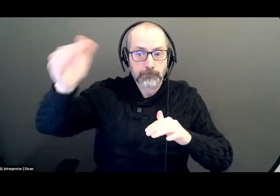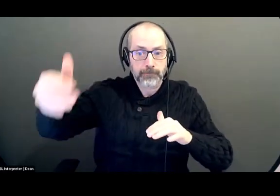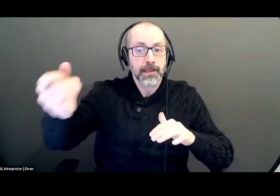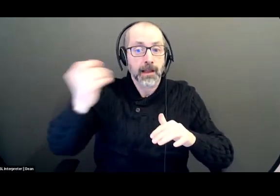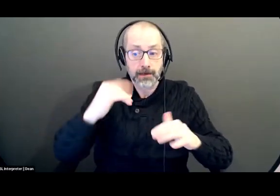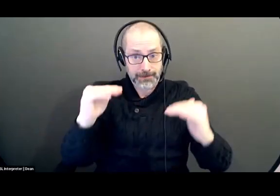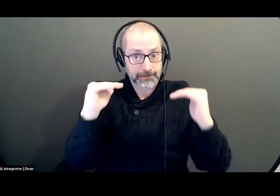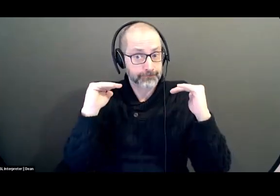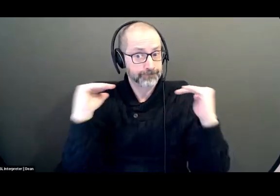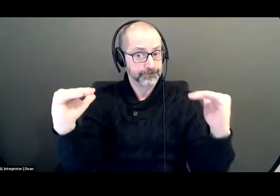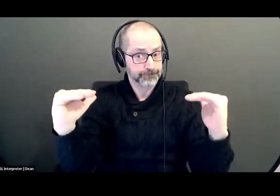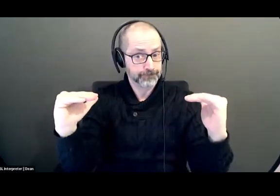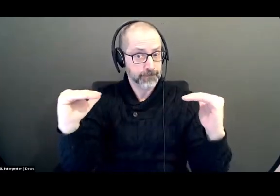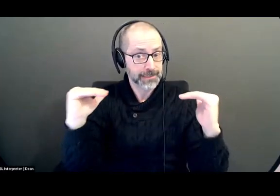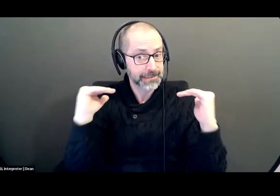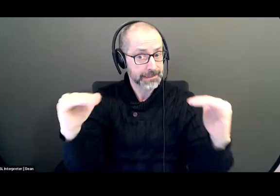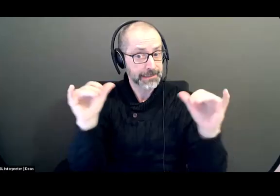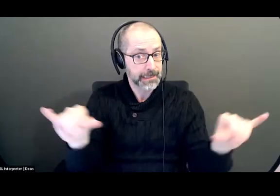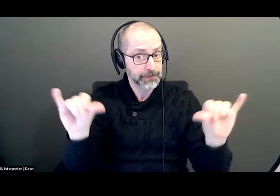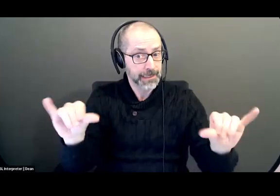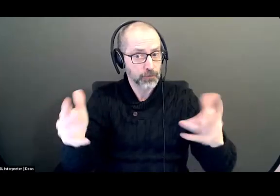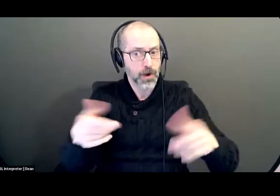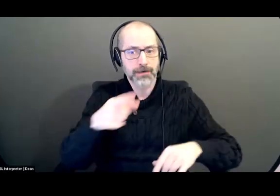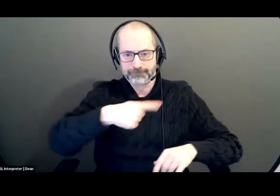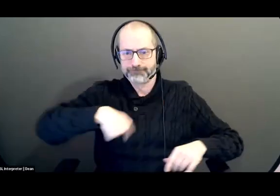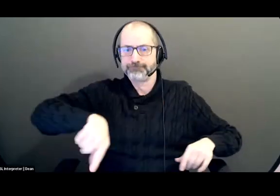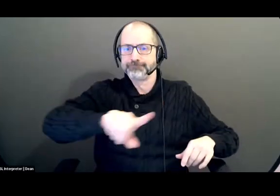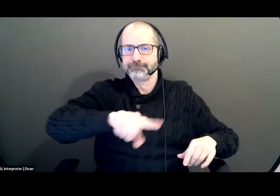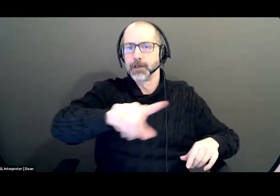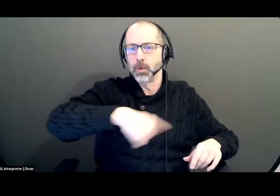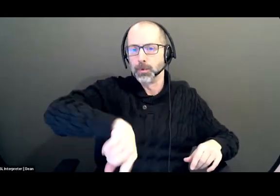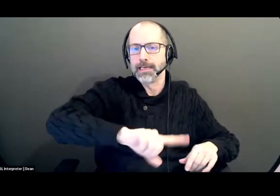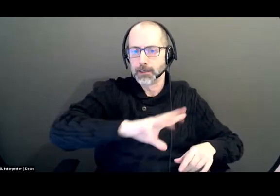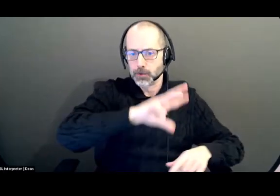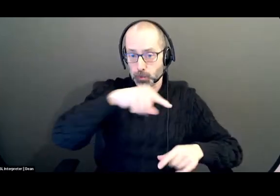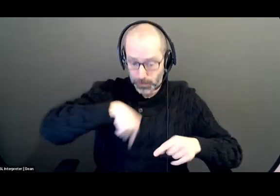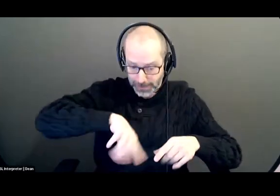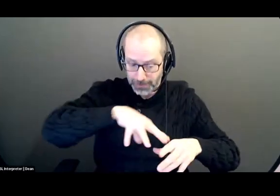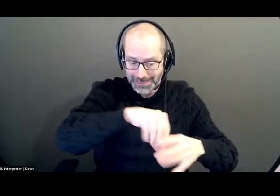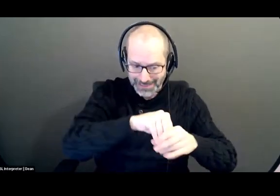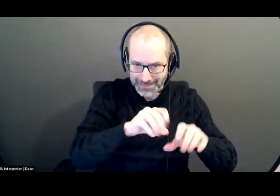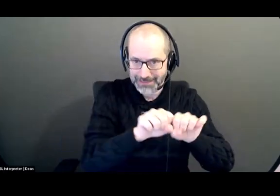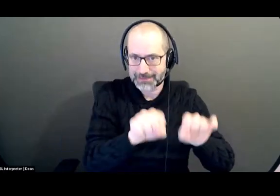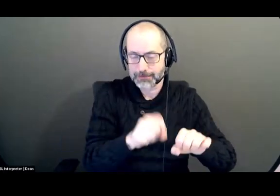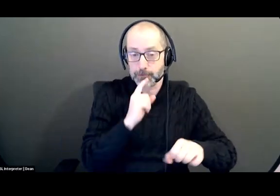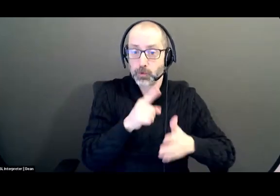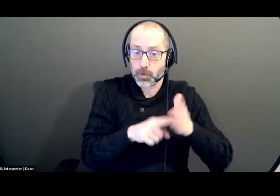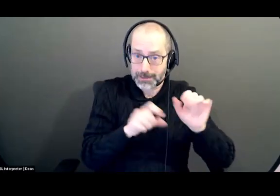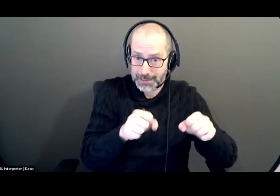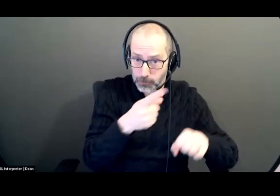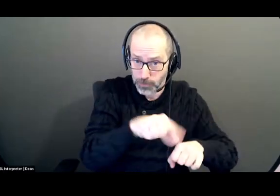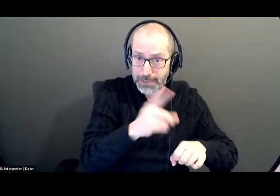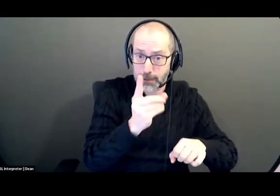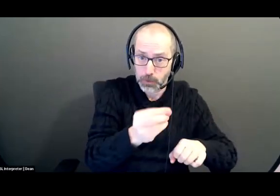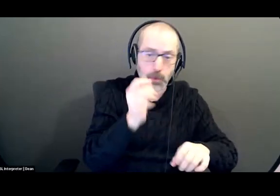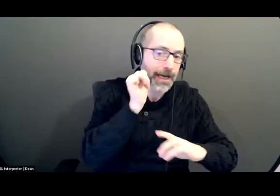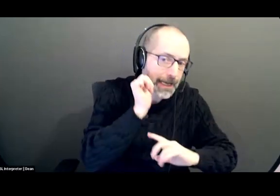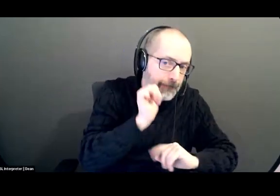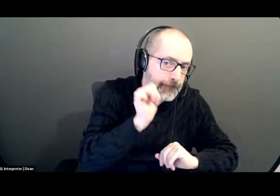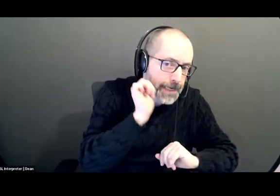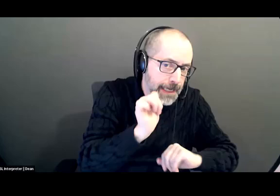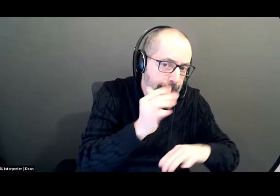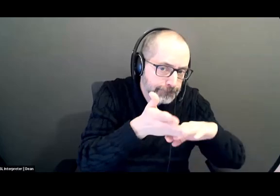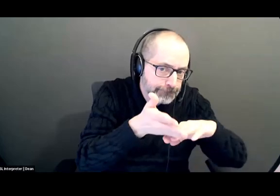can feel difficult when teams are already stretched with many priorities. And I do worry that sometimes we get immobilized by